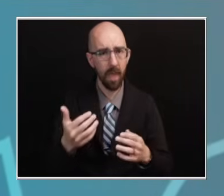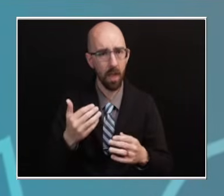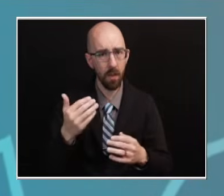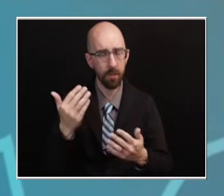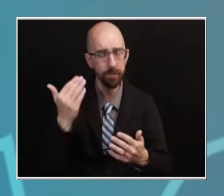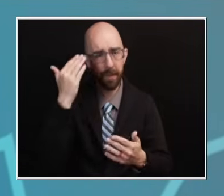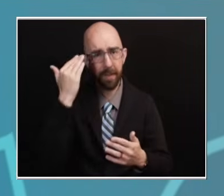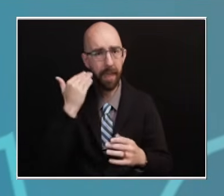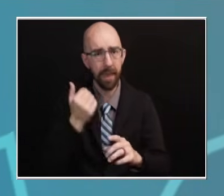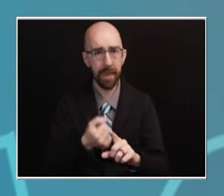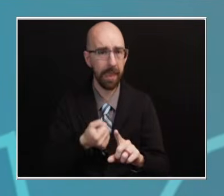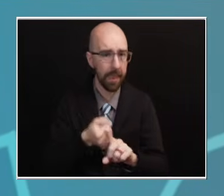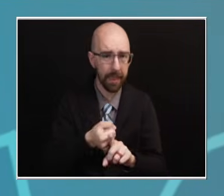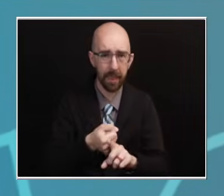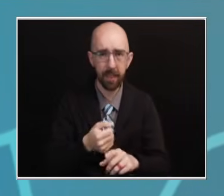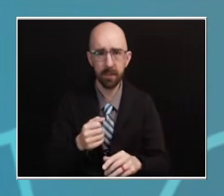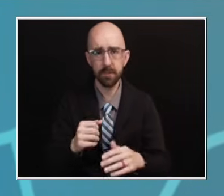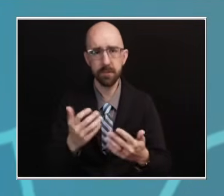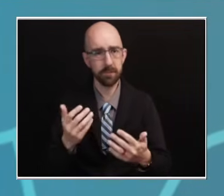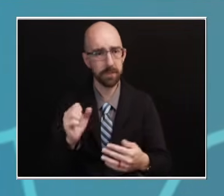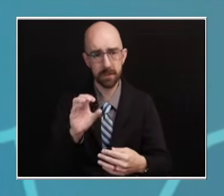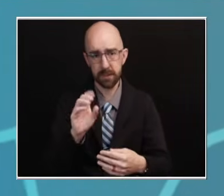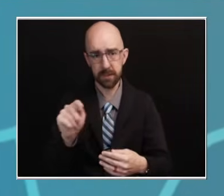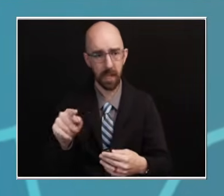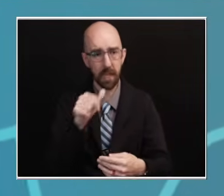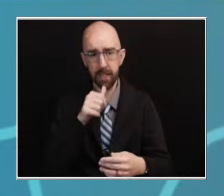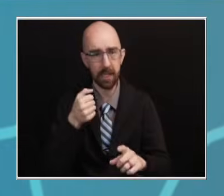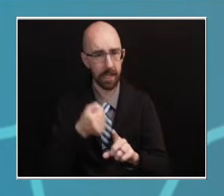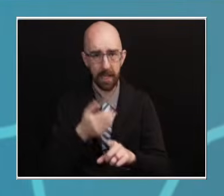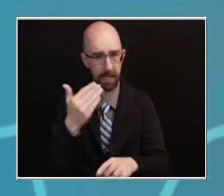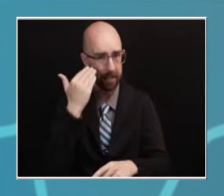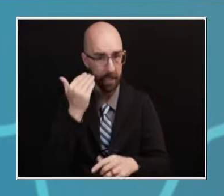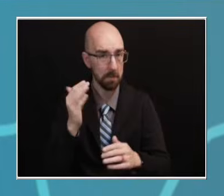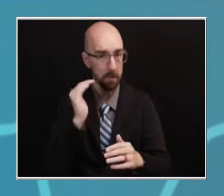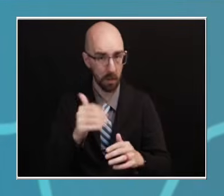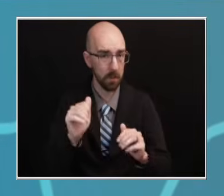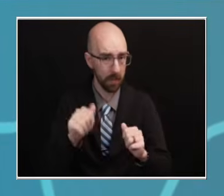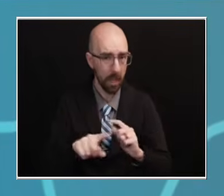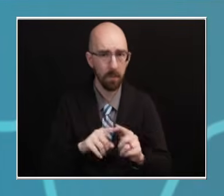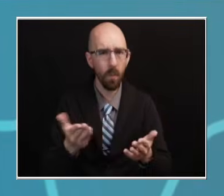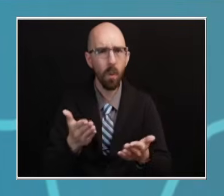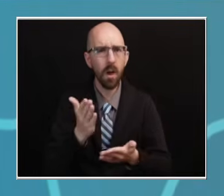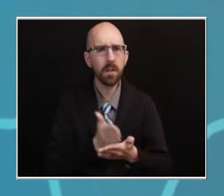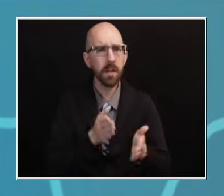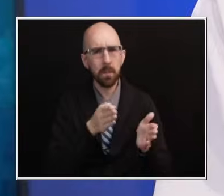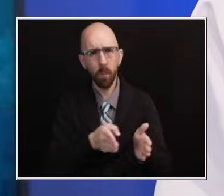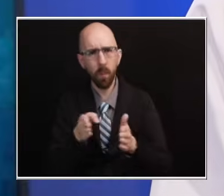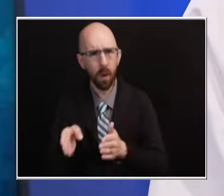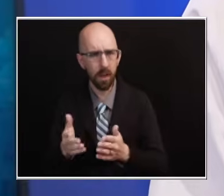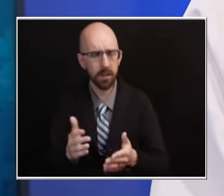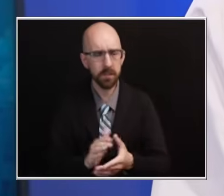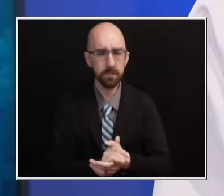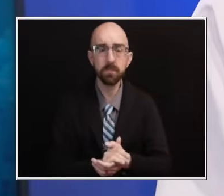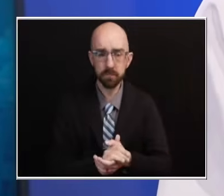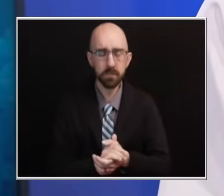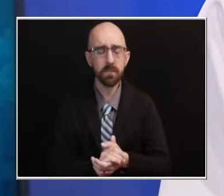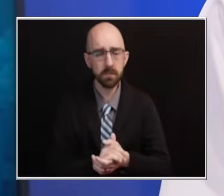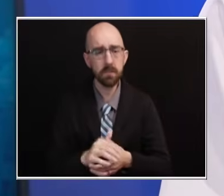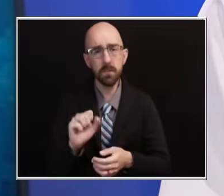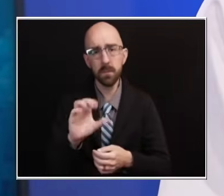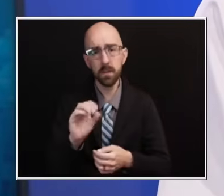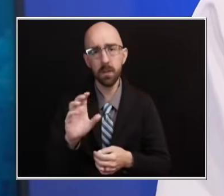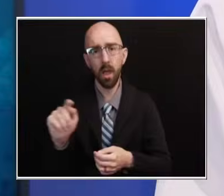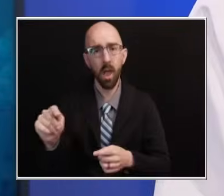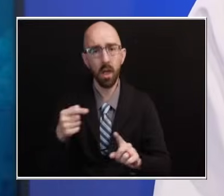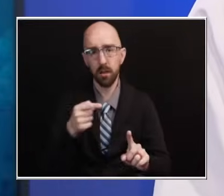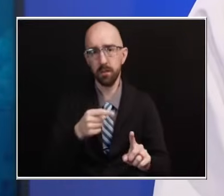head? I mean, Scott didn't, so apparently you can, Right. but what are some ways? Absolutely, absolutely. Well, in Scott's case, which is kind